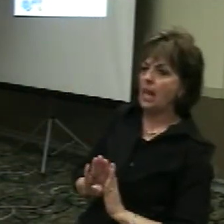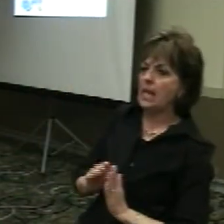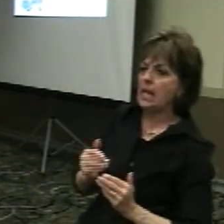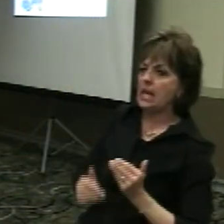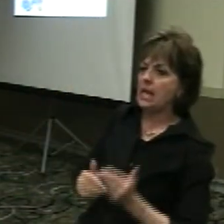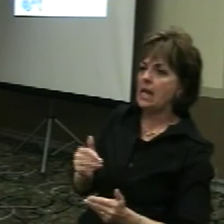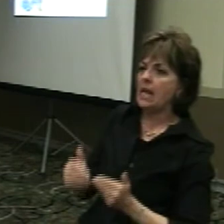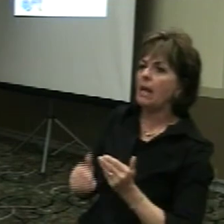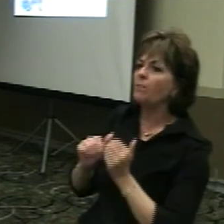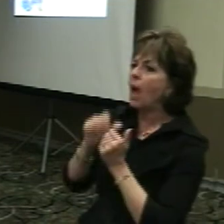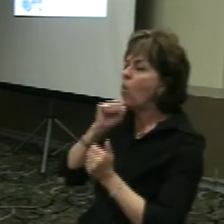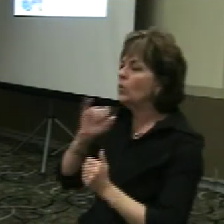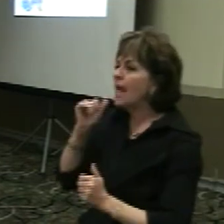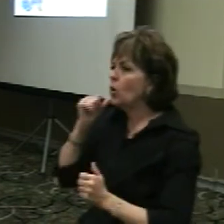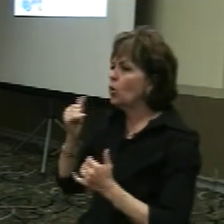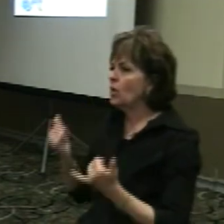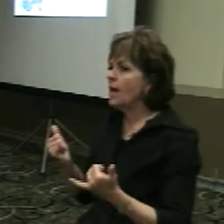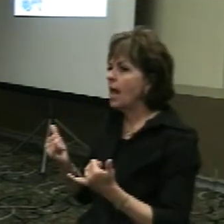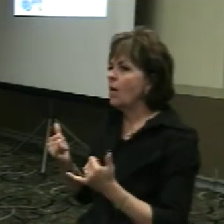How old is this girl now?